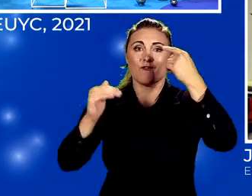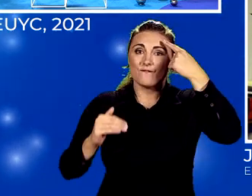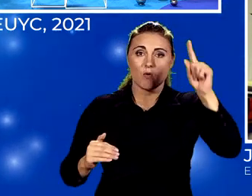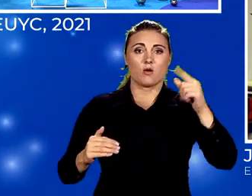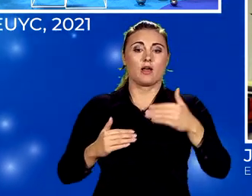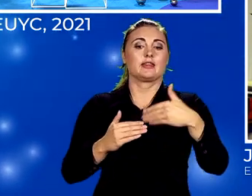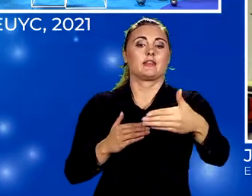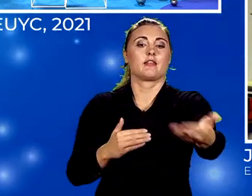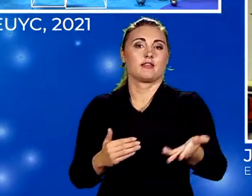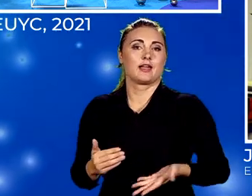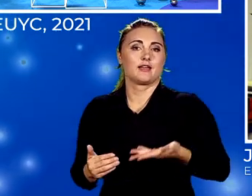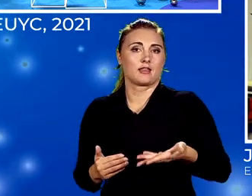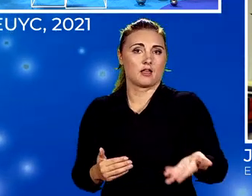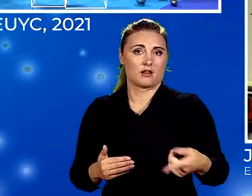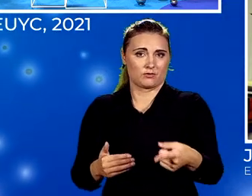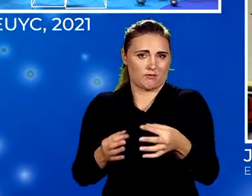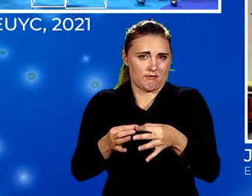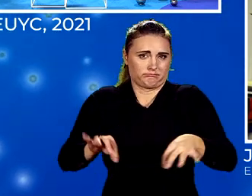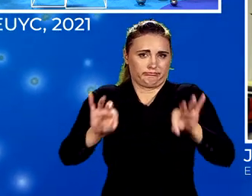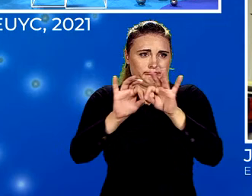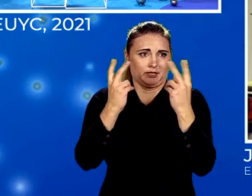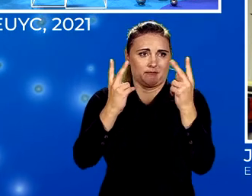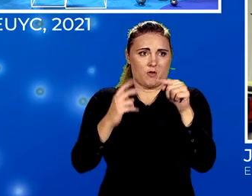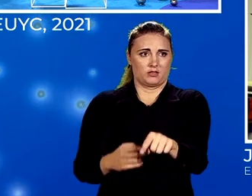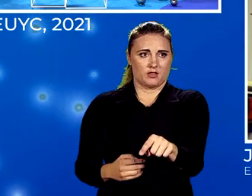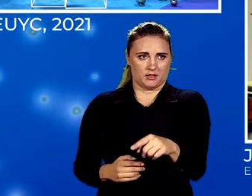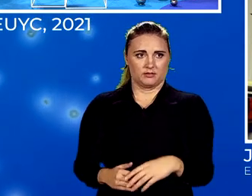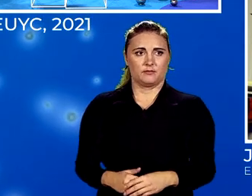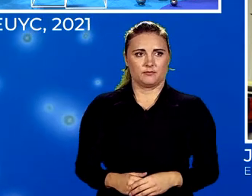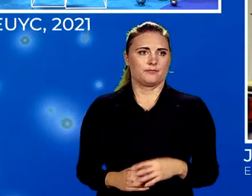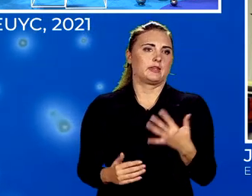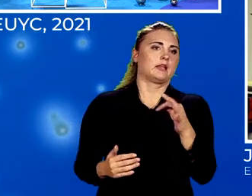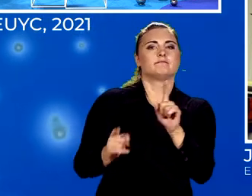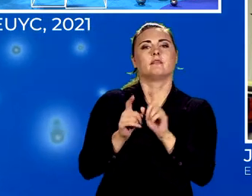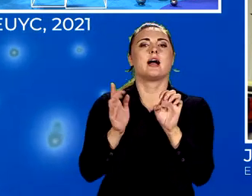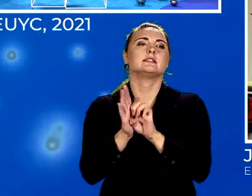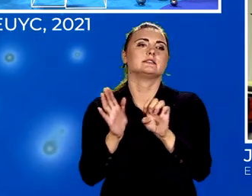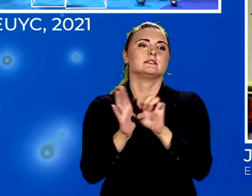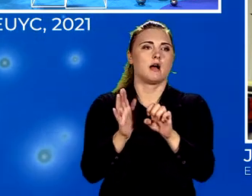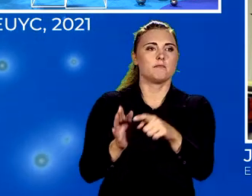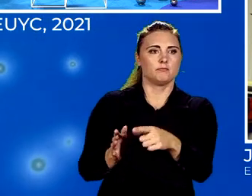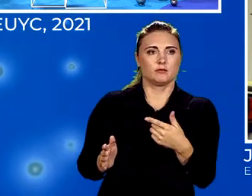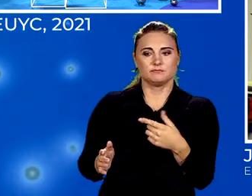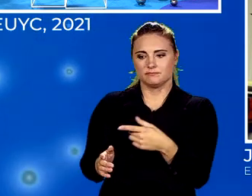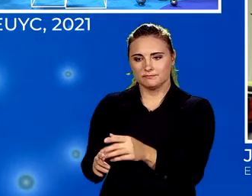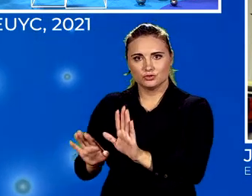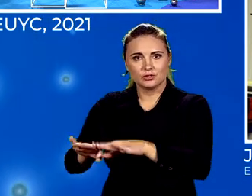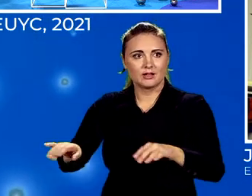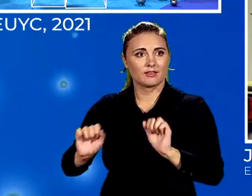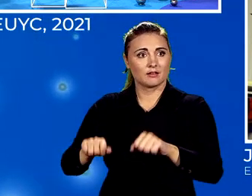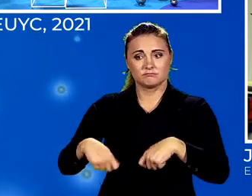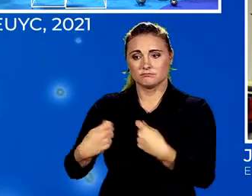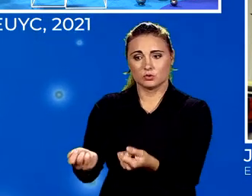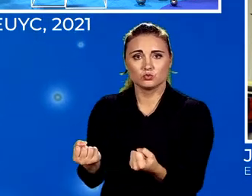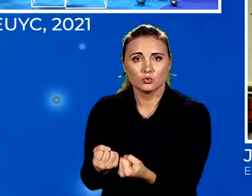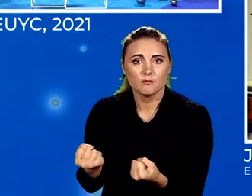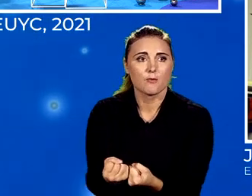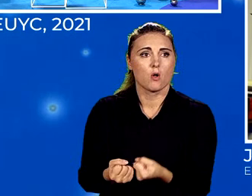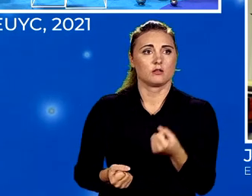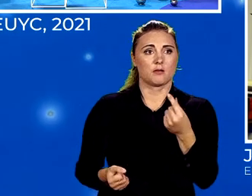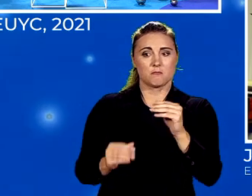Next Generation EU initiative will provide strong support in many policy areas linked, for example, to like the education,